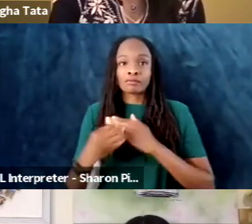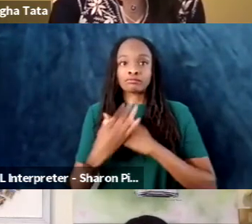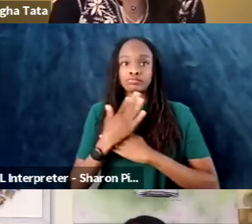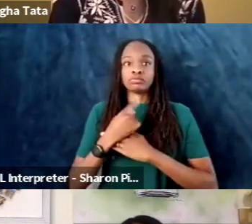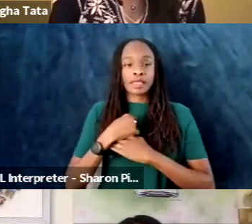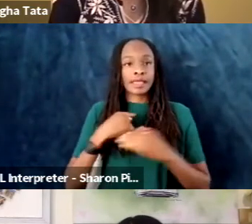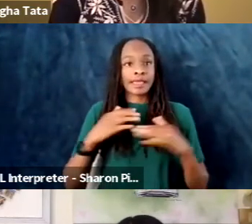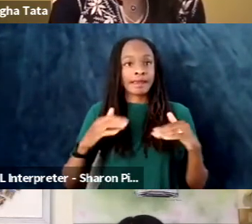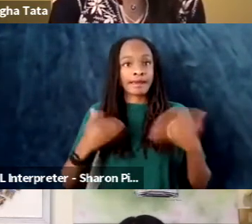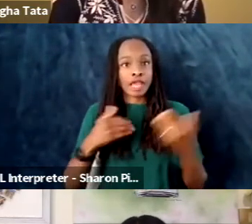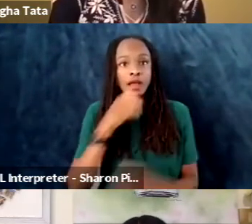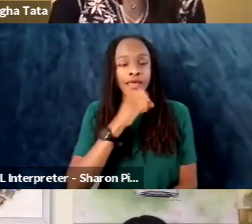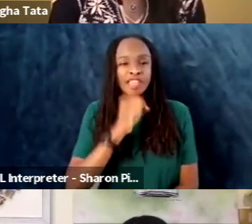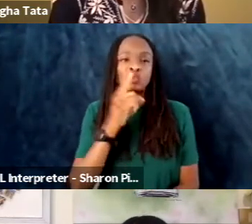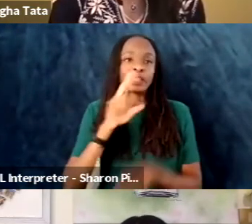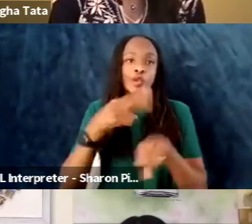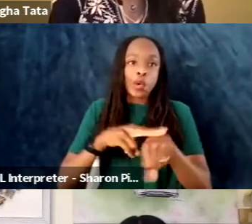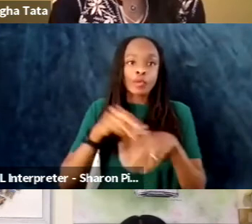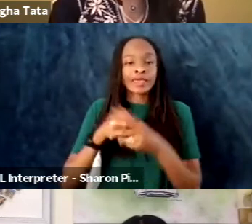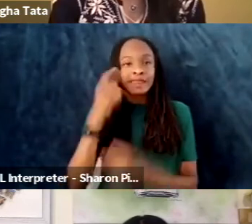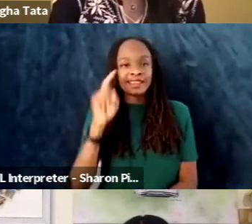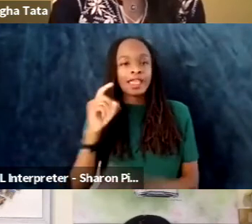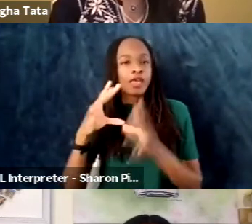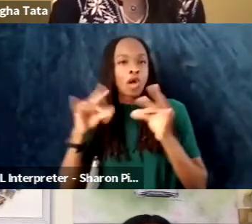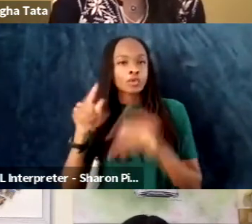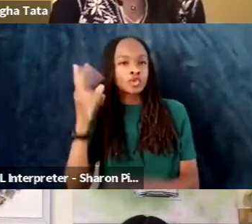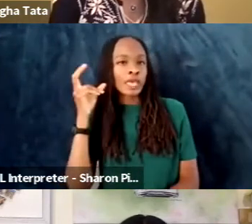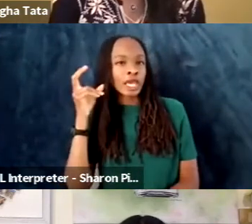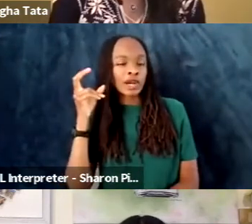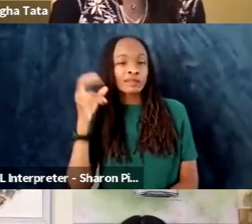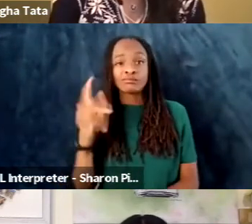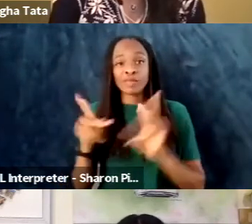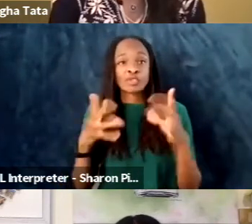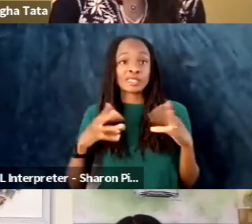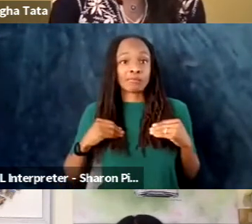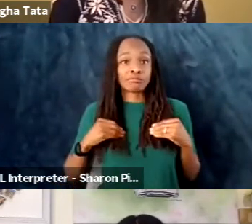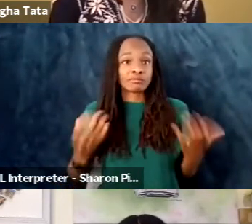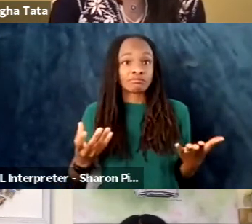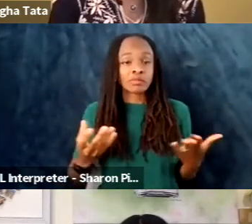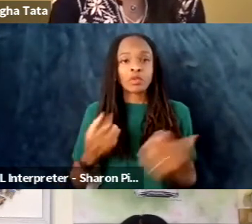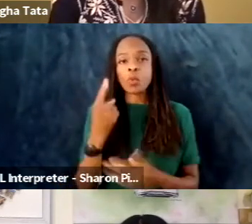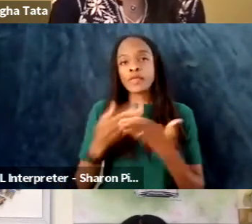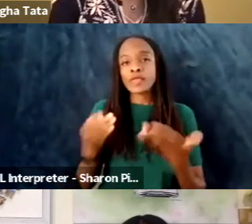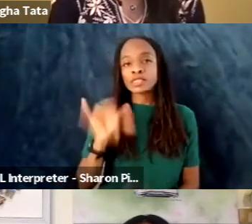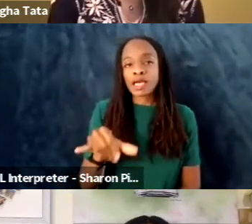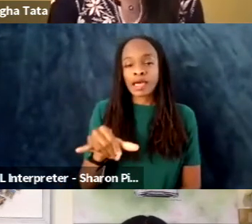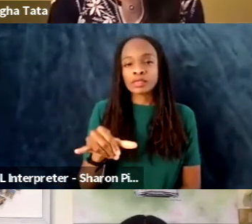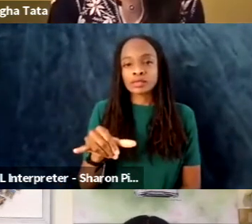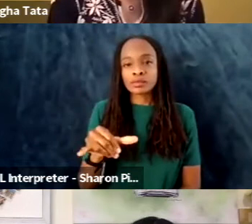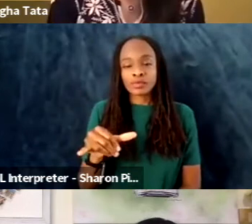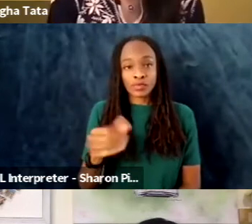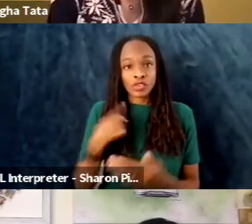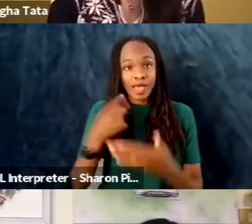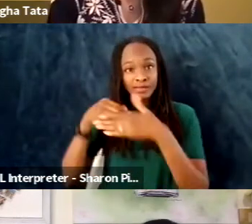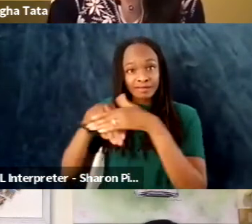age. It's very normalized in India. The comments you hear are just accepted. And so one of the things that, as I went into the